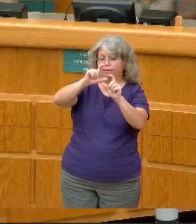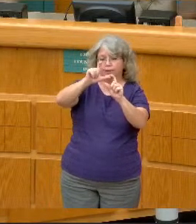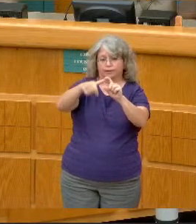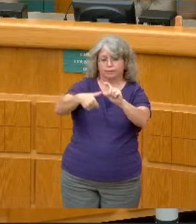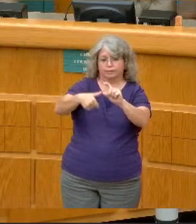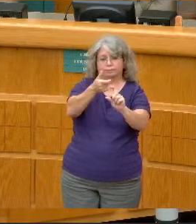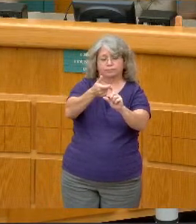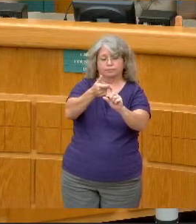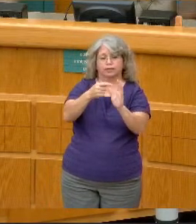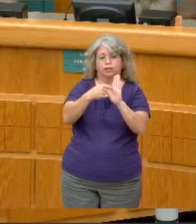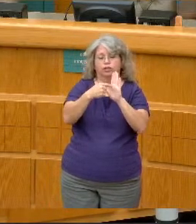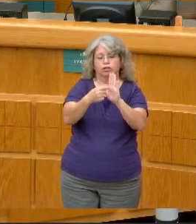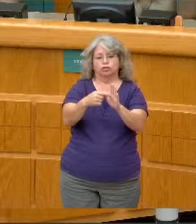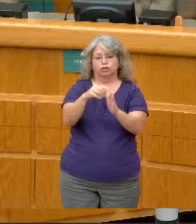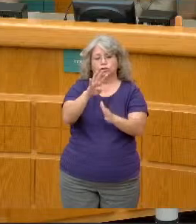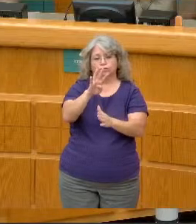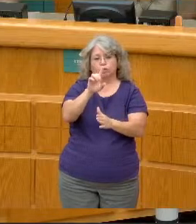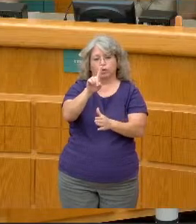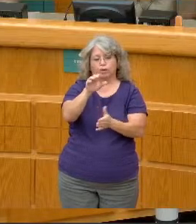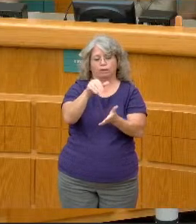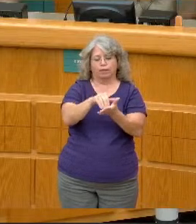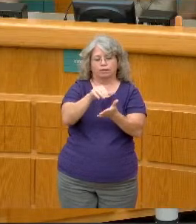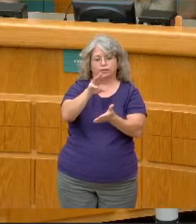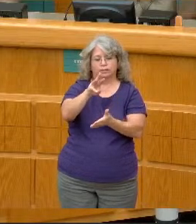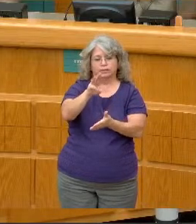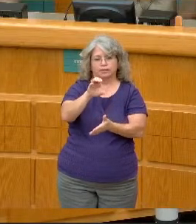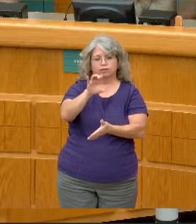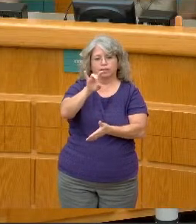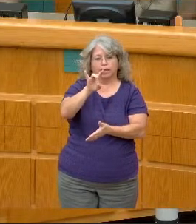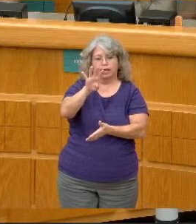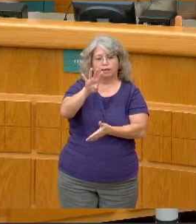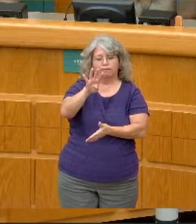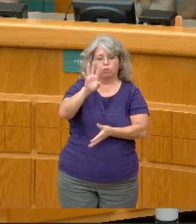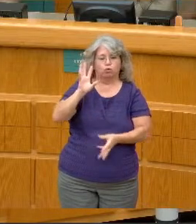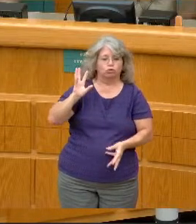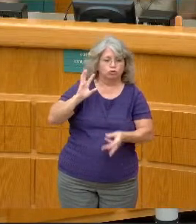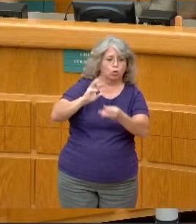The pie diagram basically shows a total of